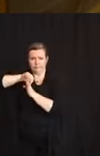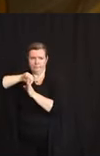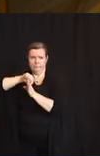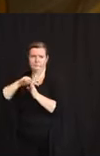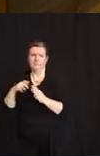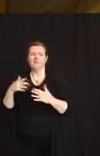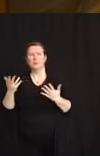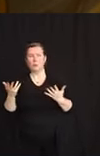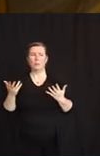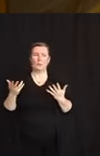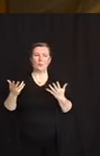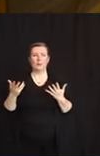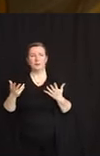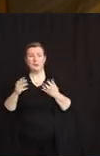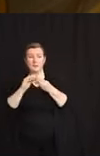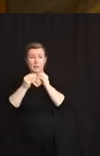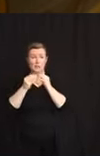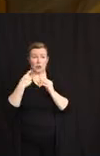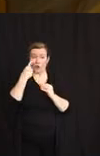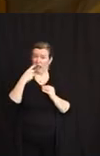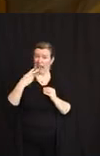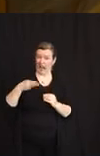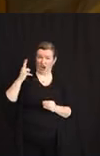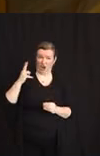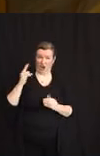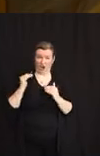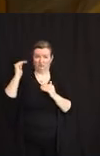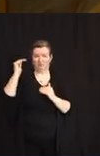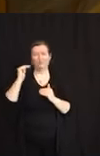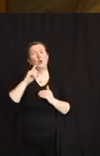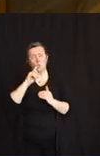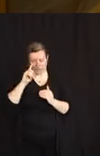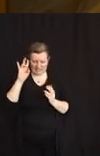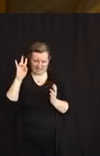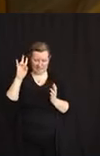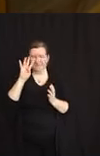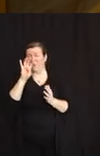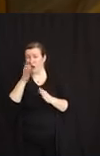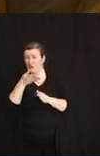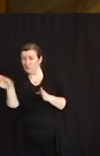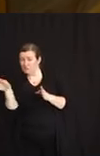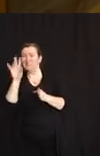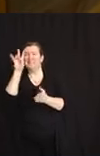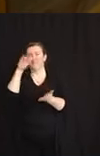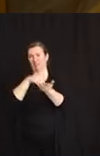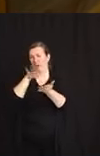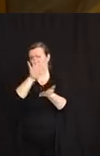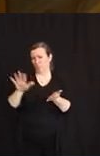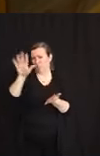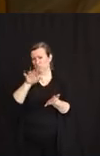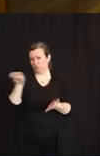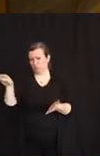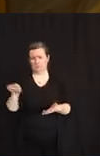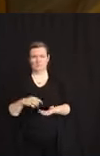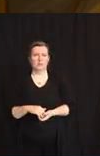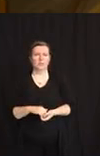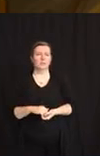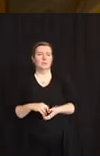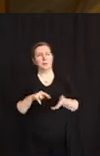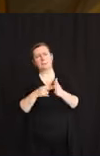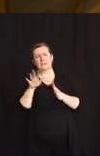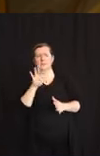days. There are 1,930 individuals in critical care, and 1,501 of them, of